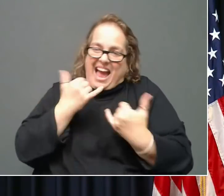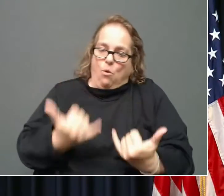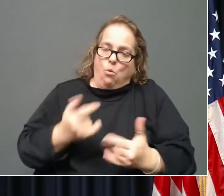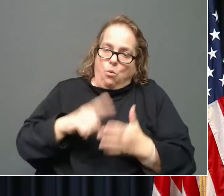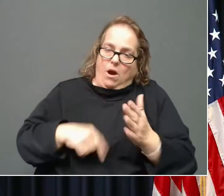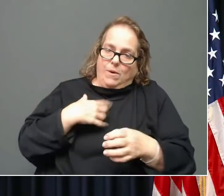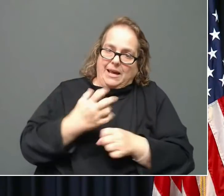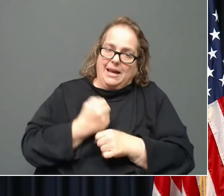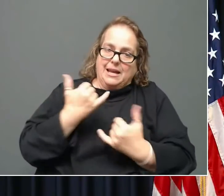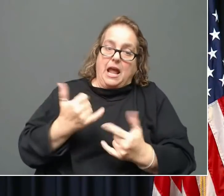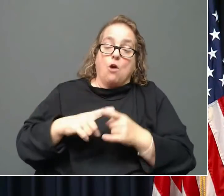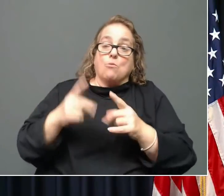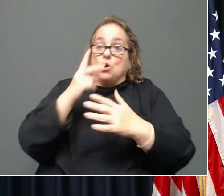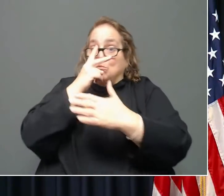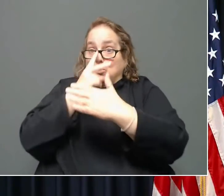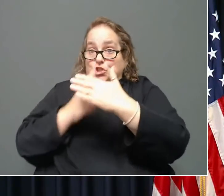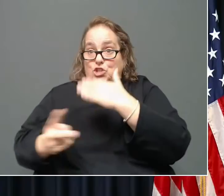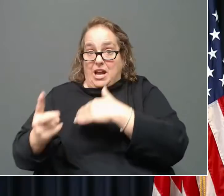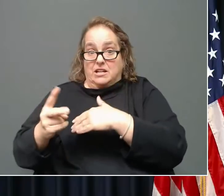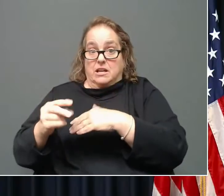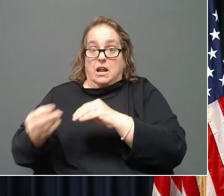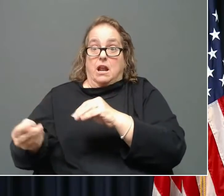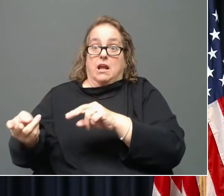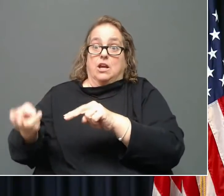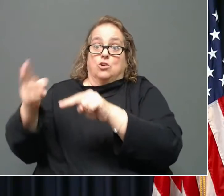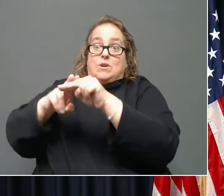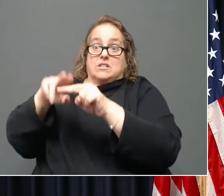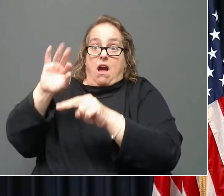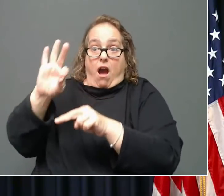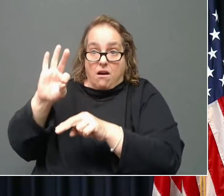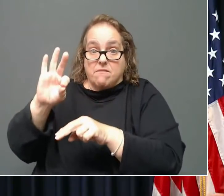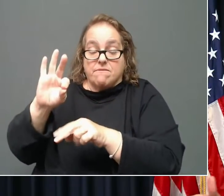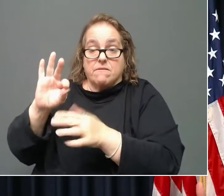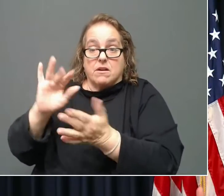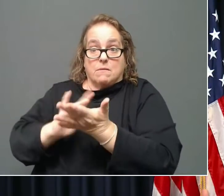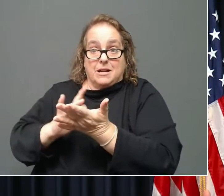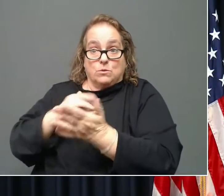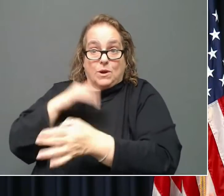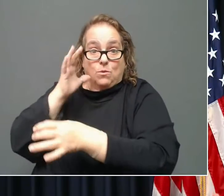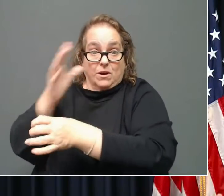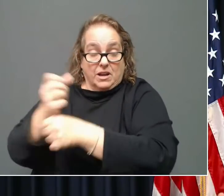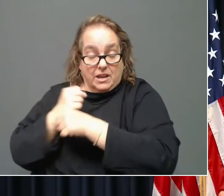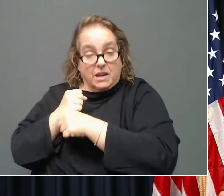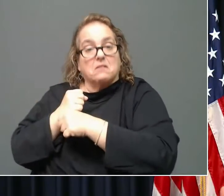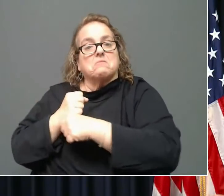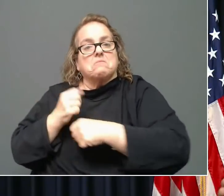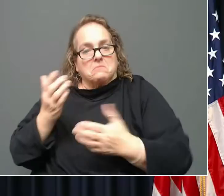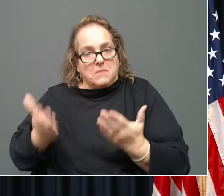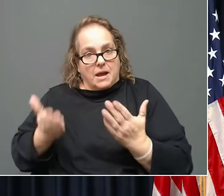of supply and they increase, it may be that our current providers don't have the staff